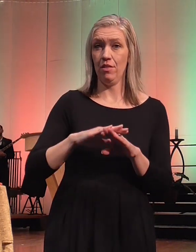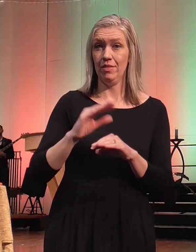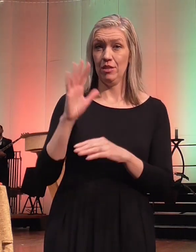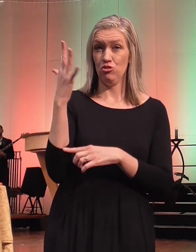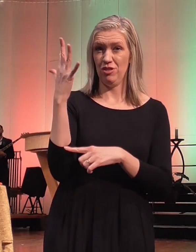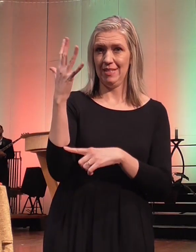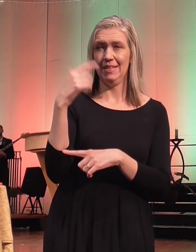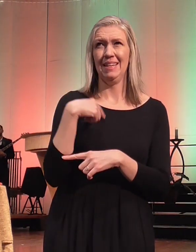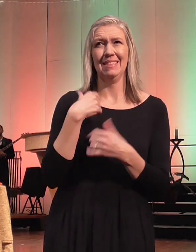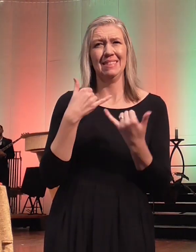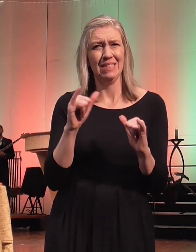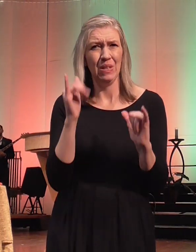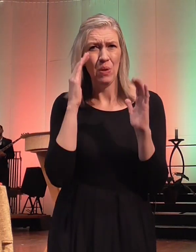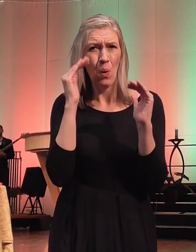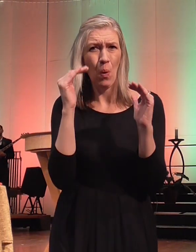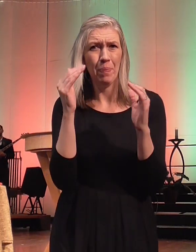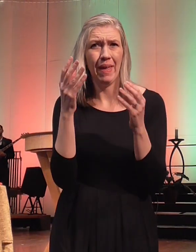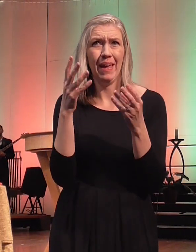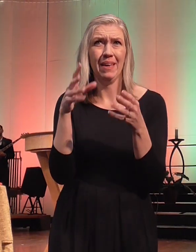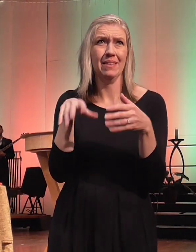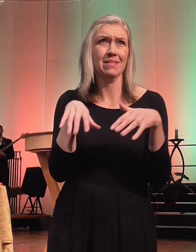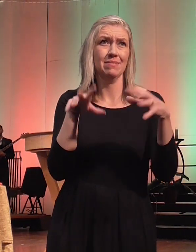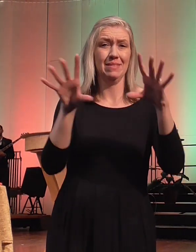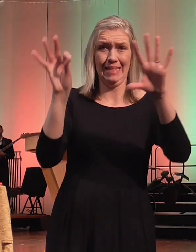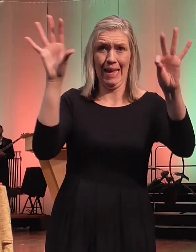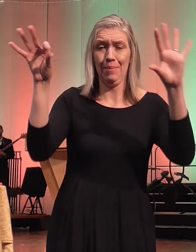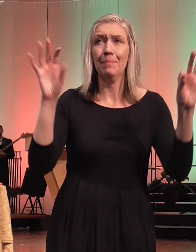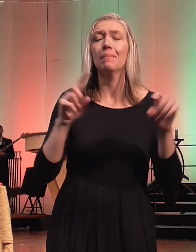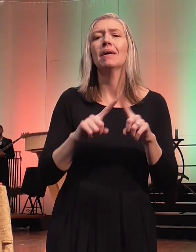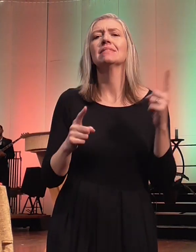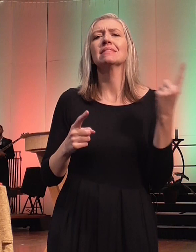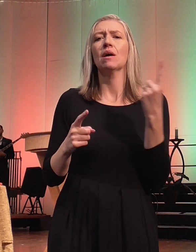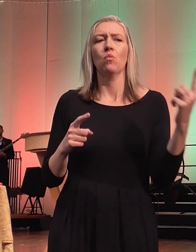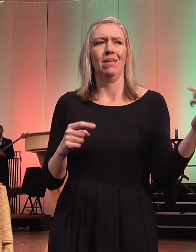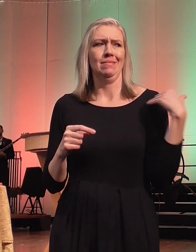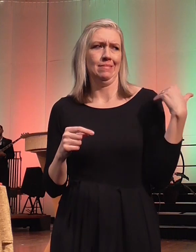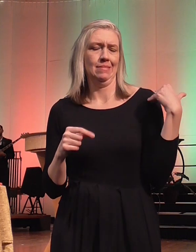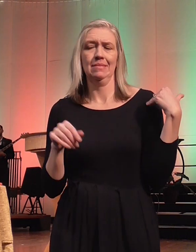you are, and I still hope they go away, and maybe this person doesn't have to give $1, but they came up to me and said,